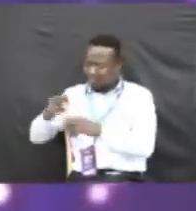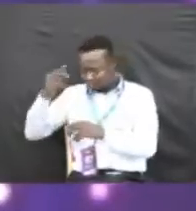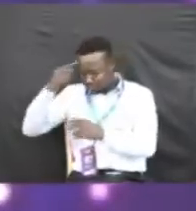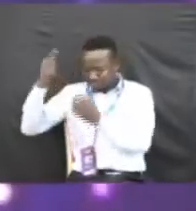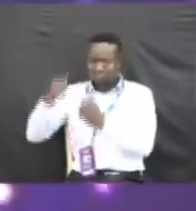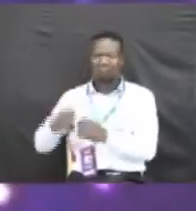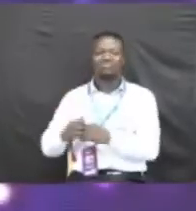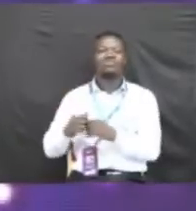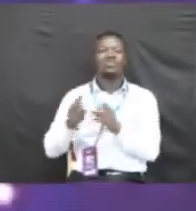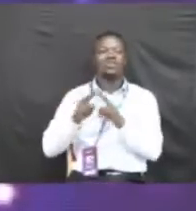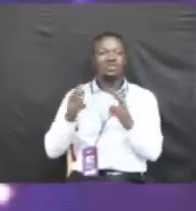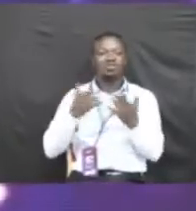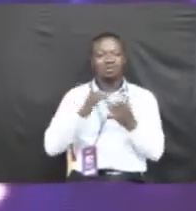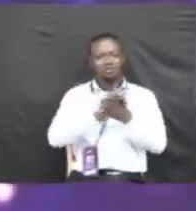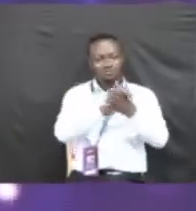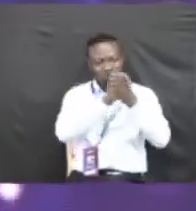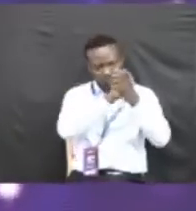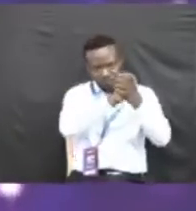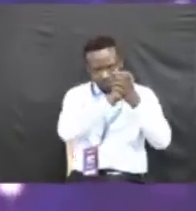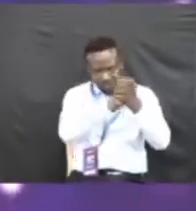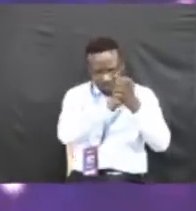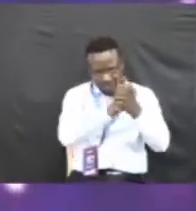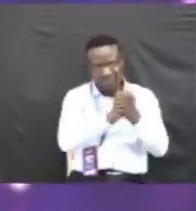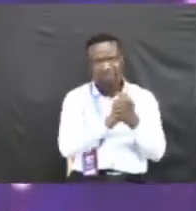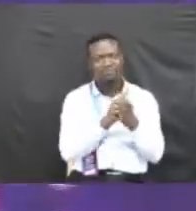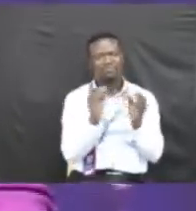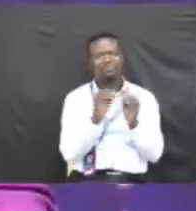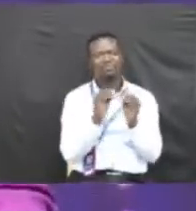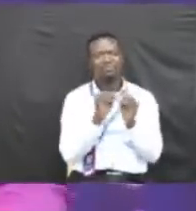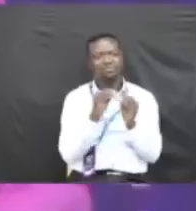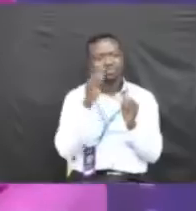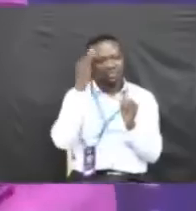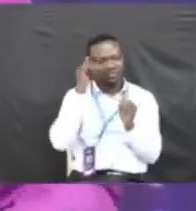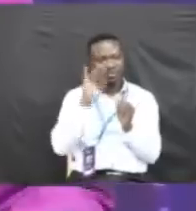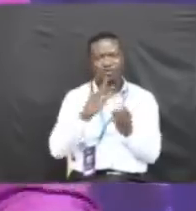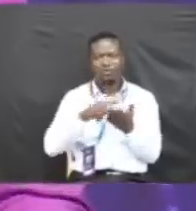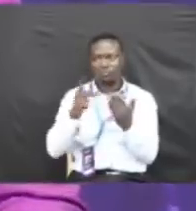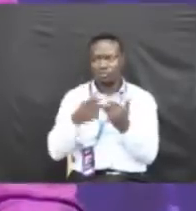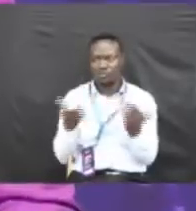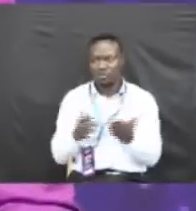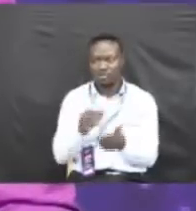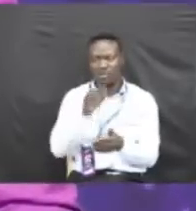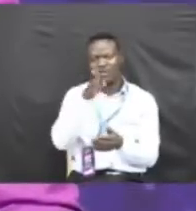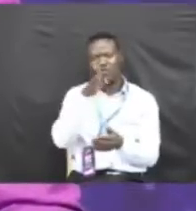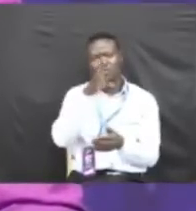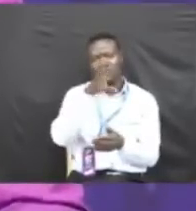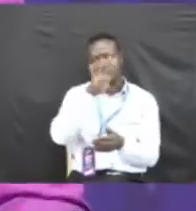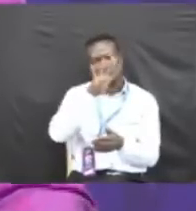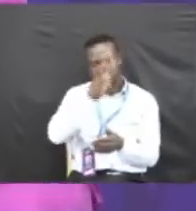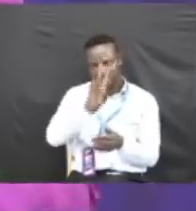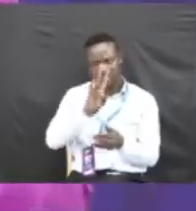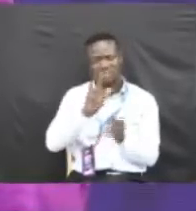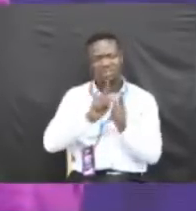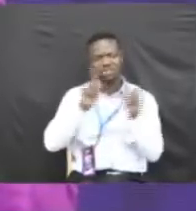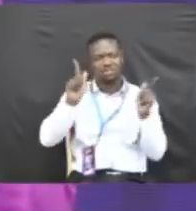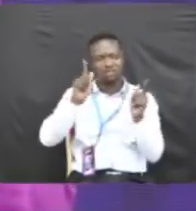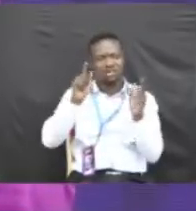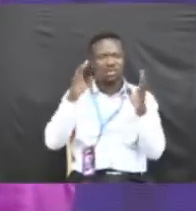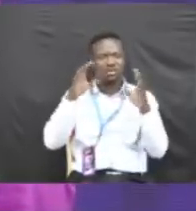wish to congratulate you on your on this your session general council session